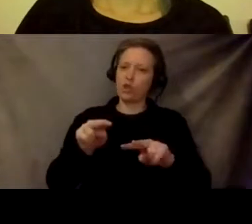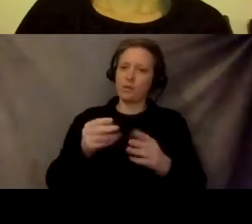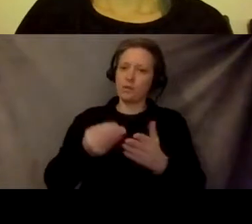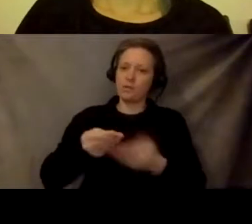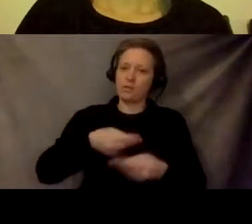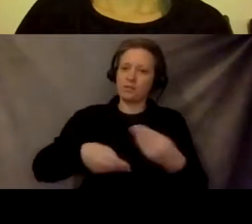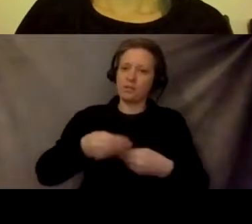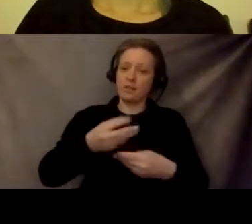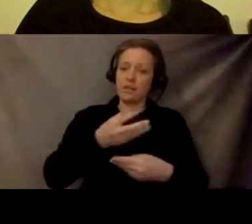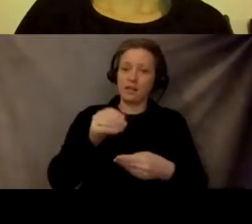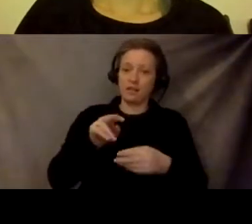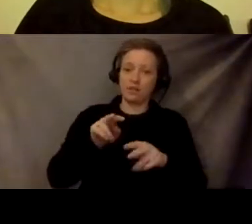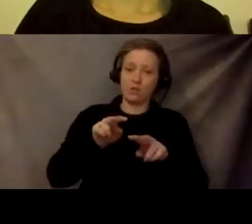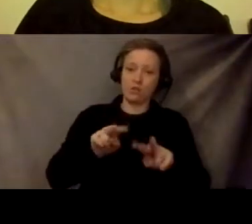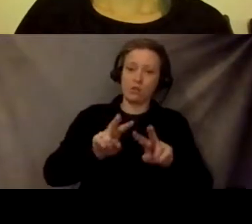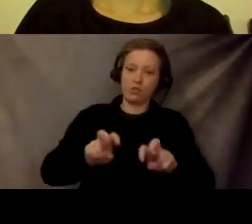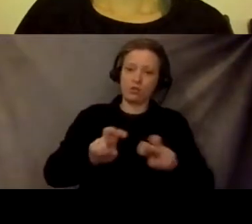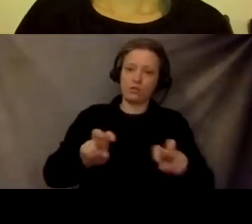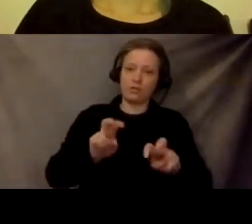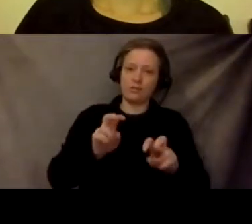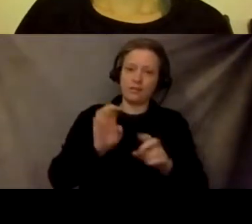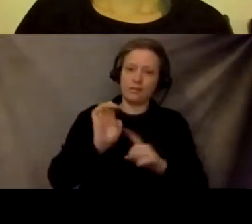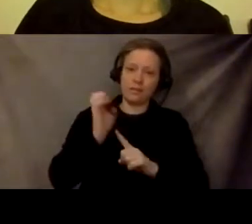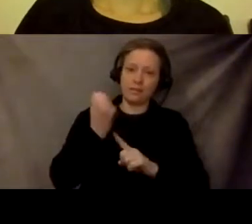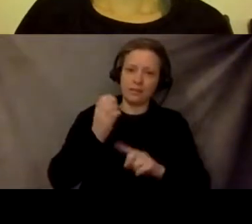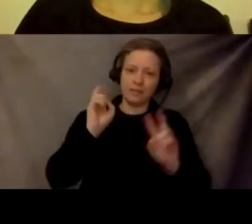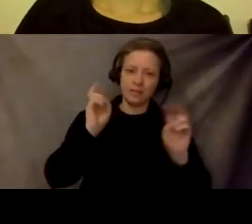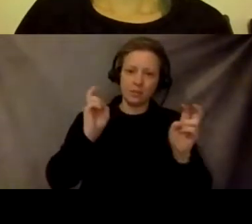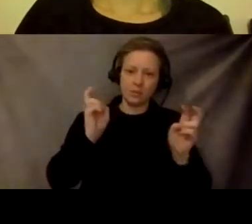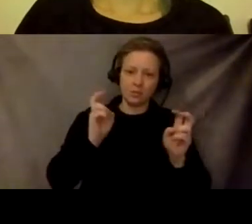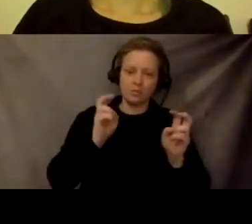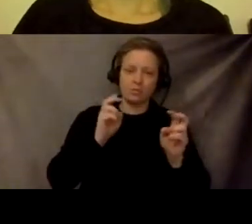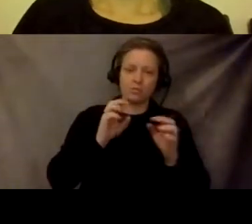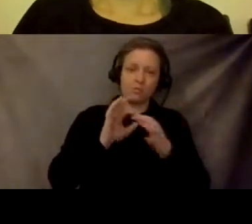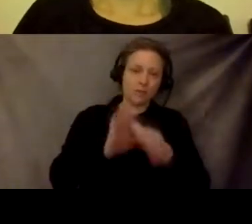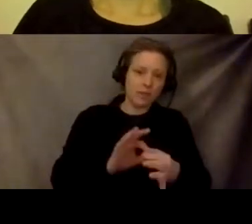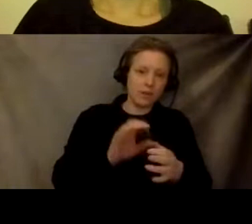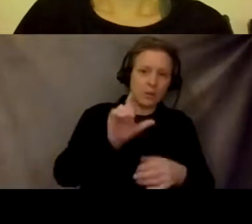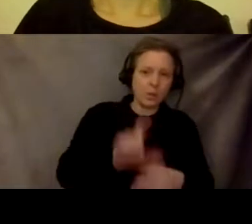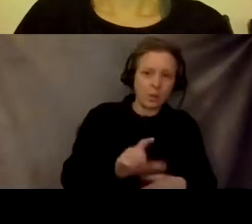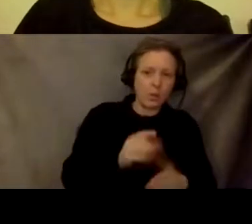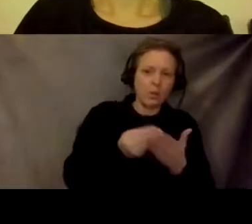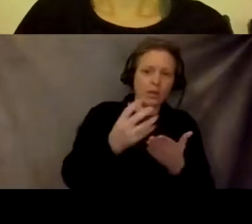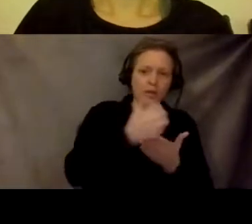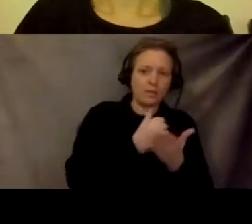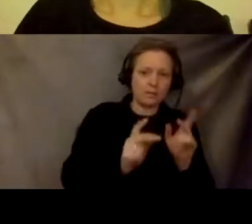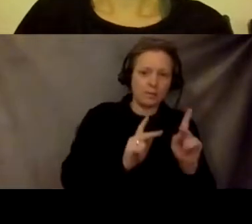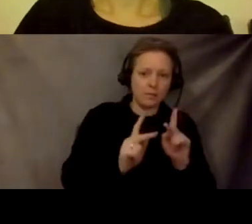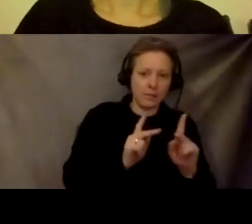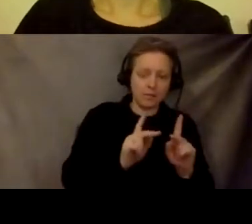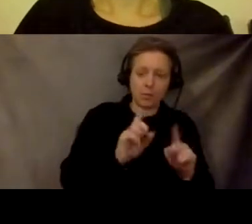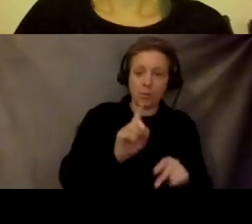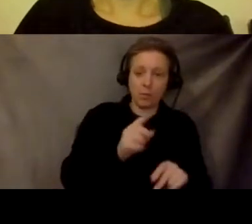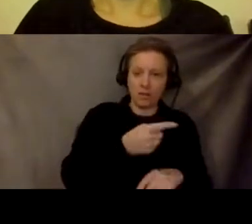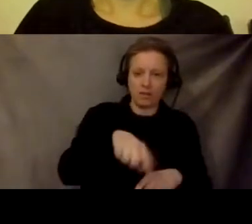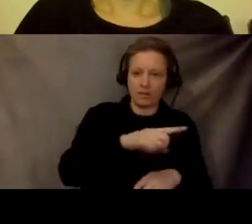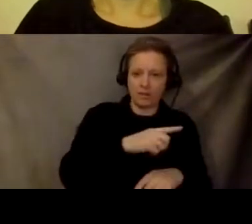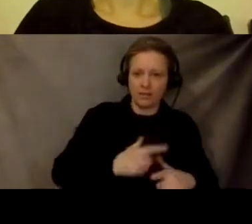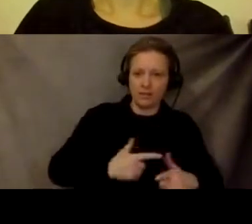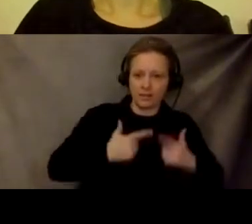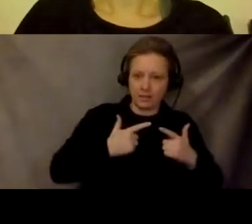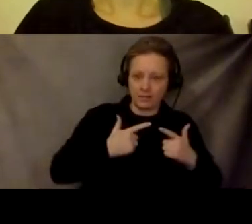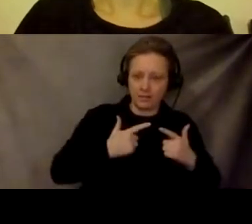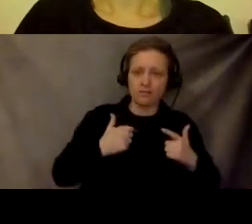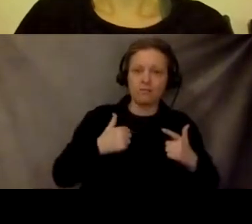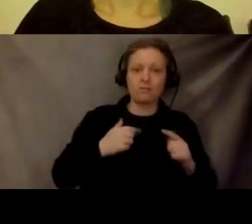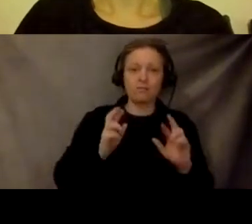these areas where we have the lower income people living, and make sure that we have the budget